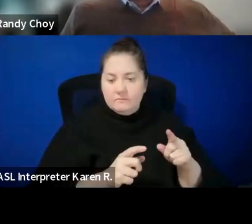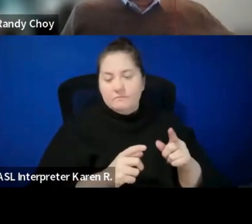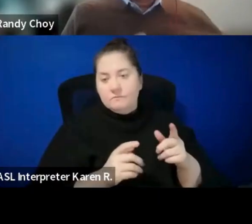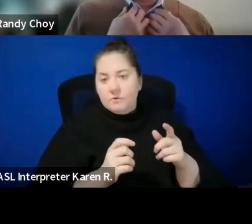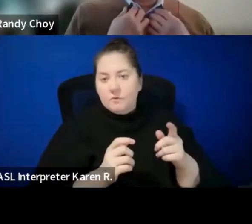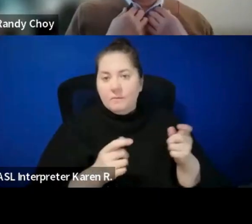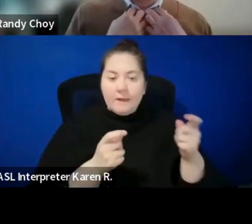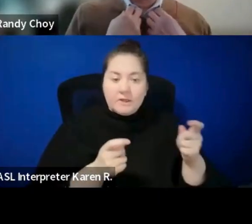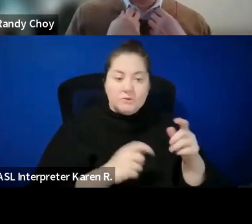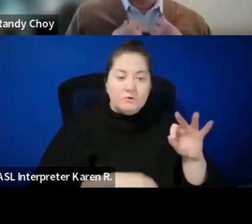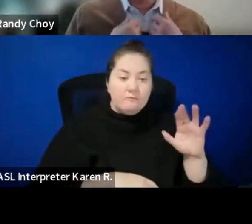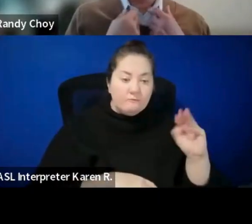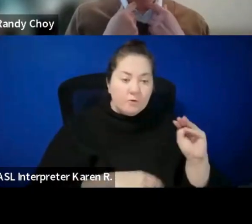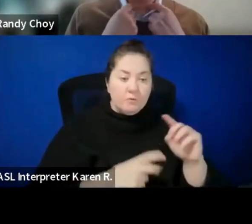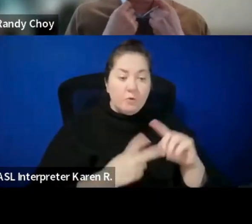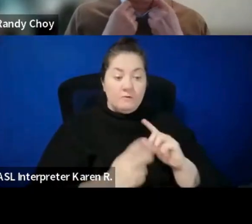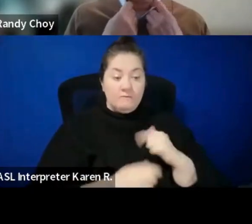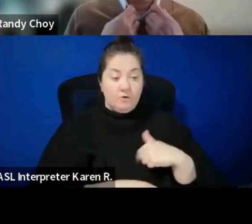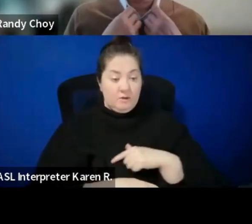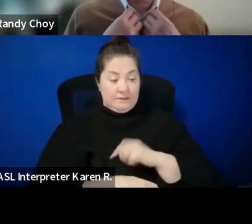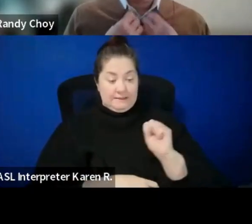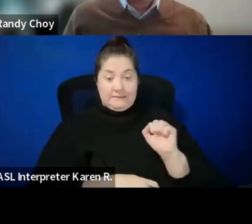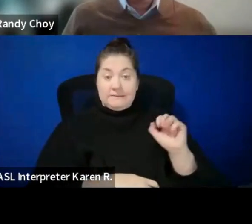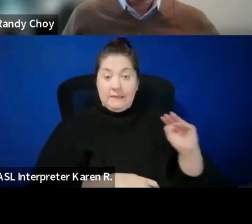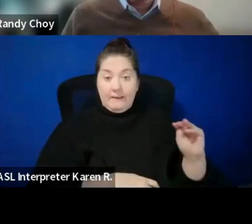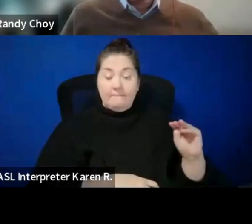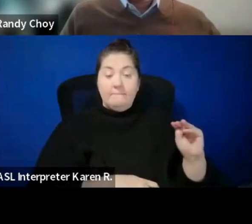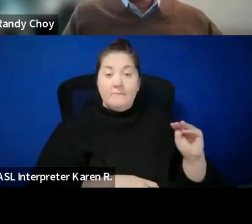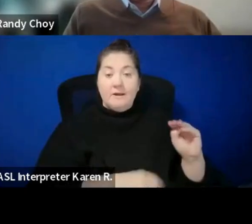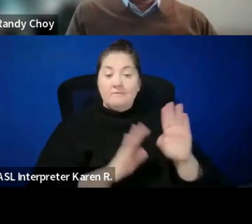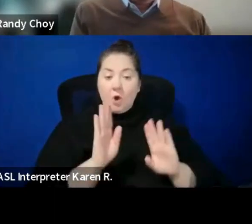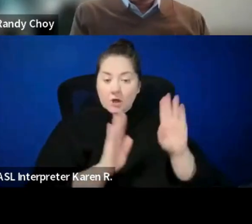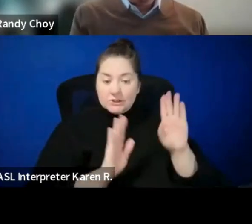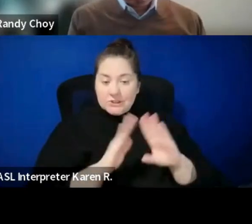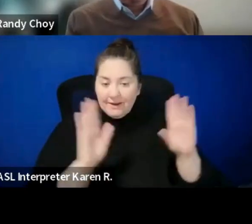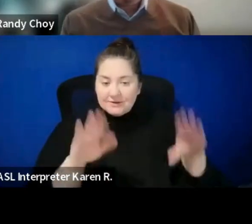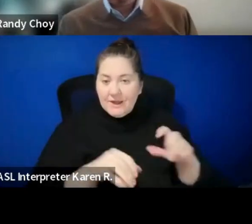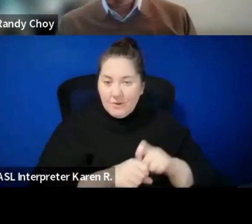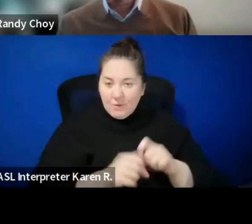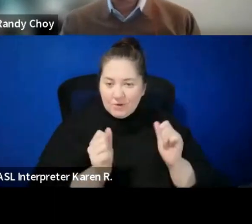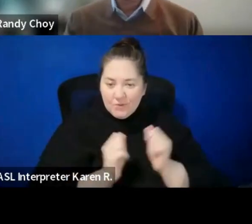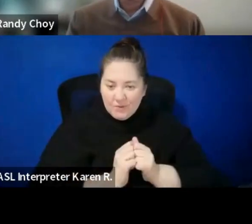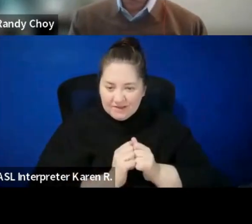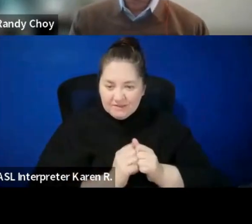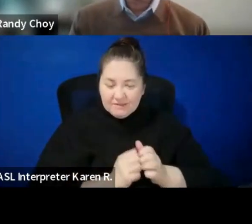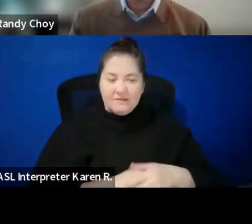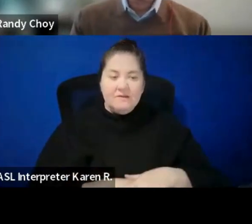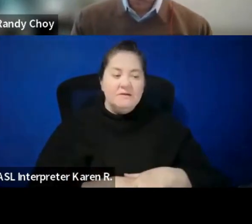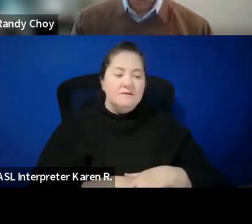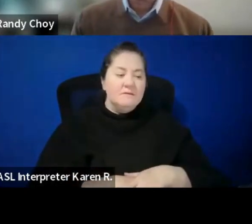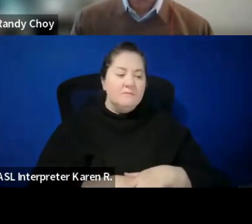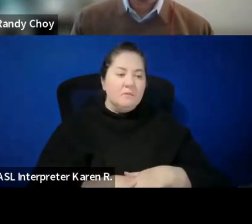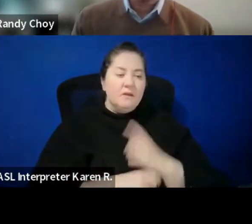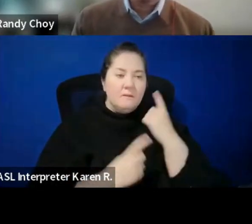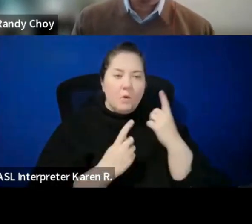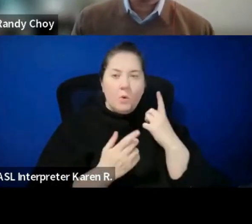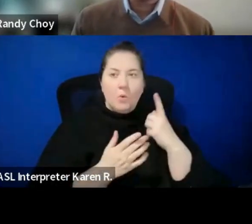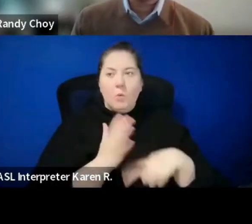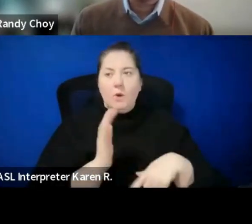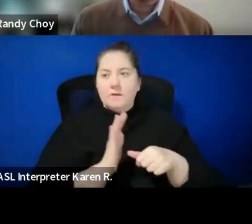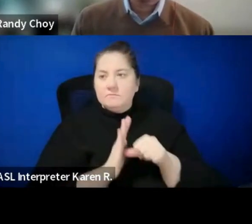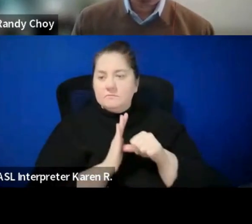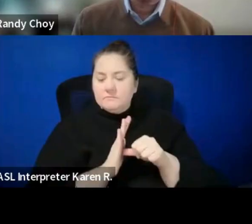management firm. Or for Sam, I can work with the auction houses. Think about what stands